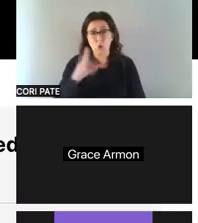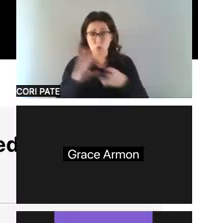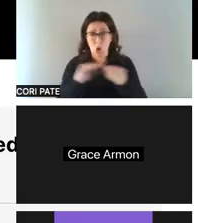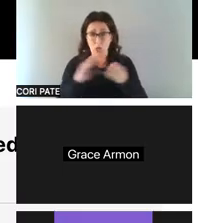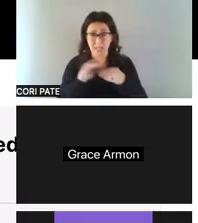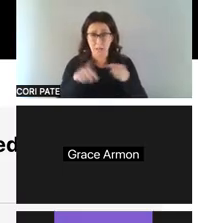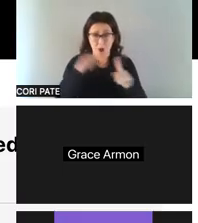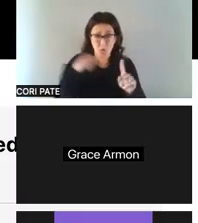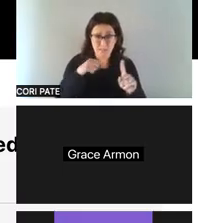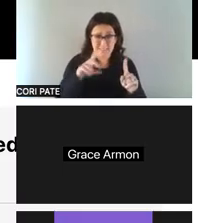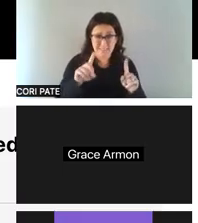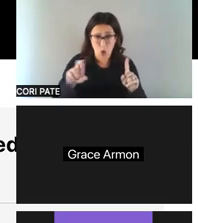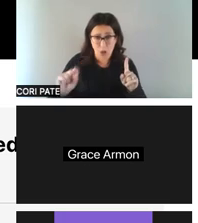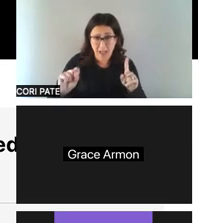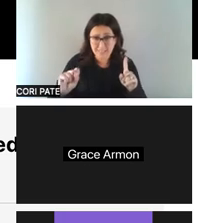referring to